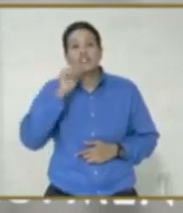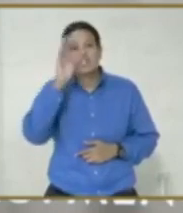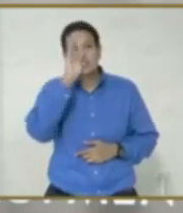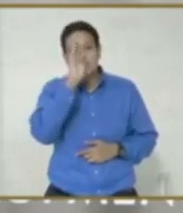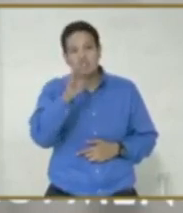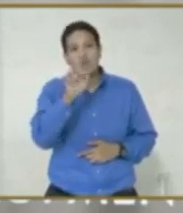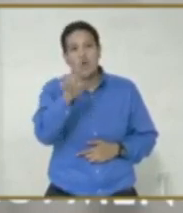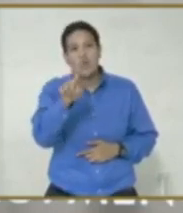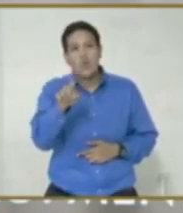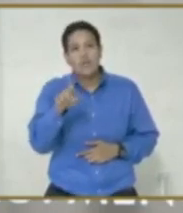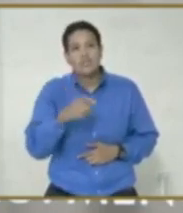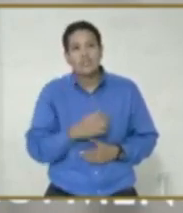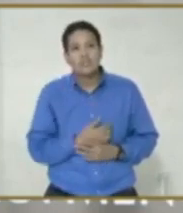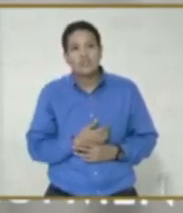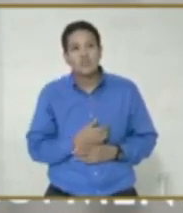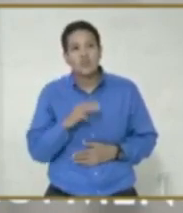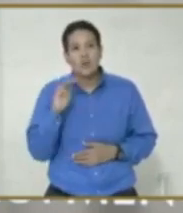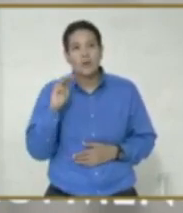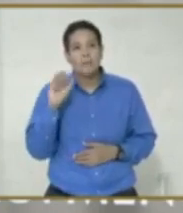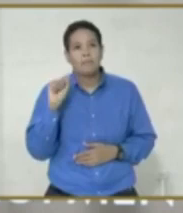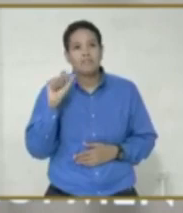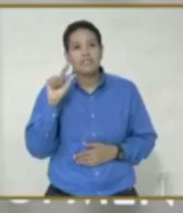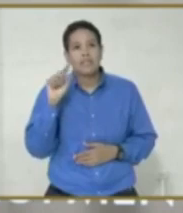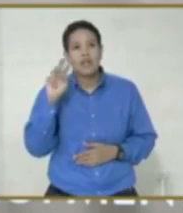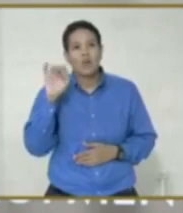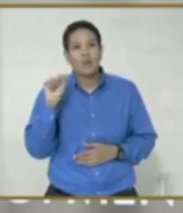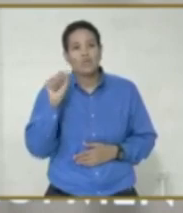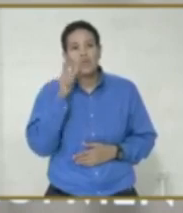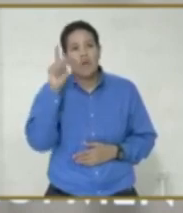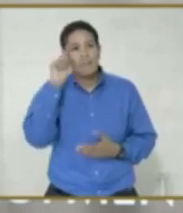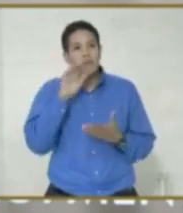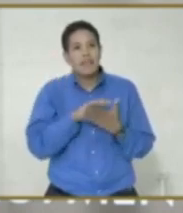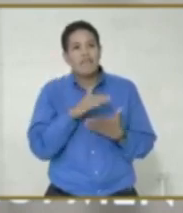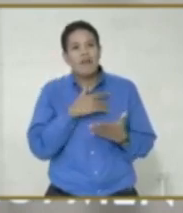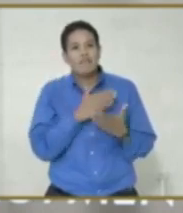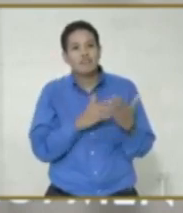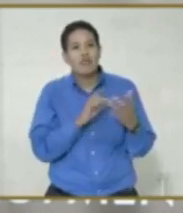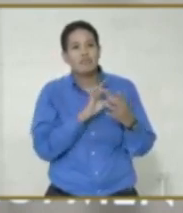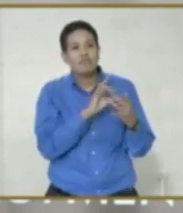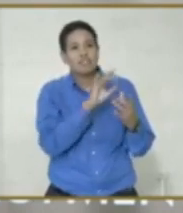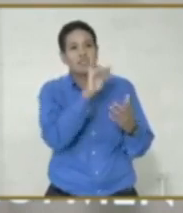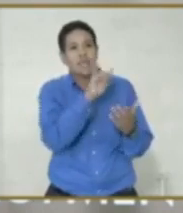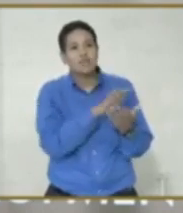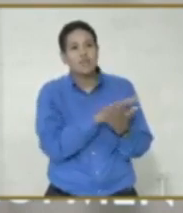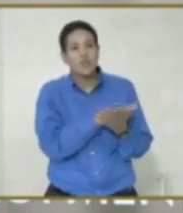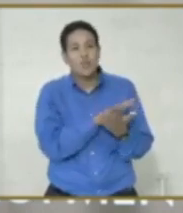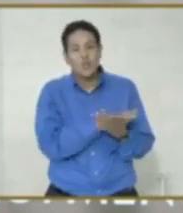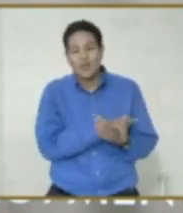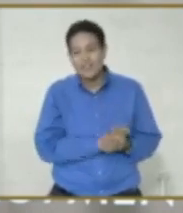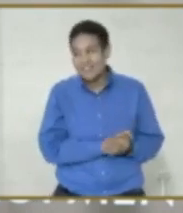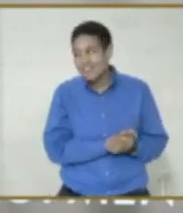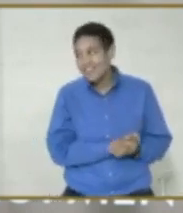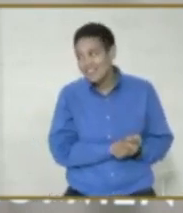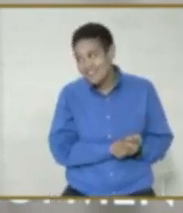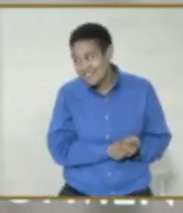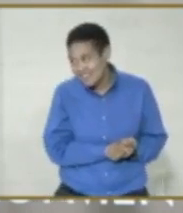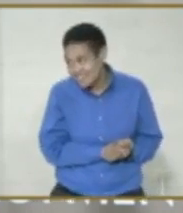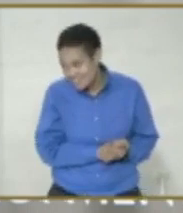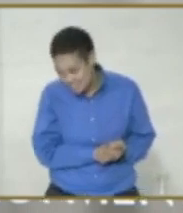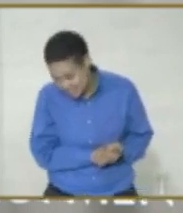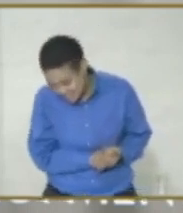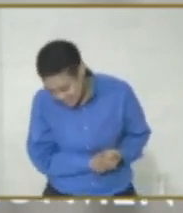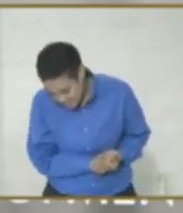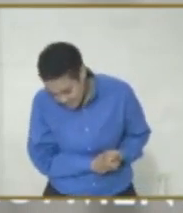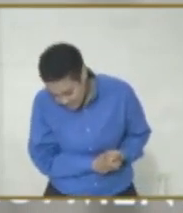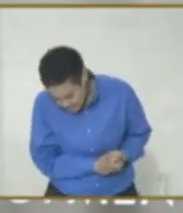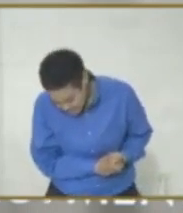question to Miss Lewis, who I believe has some relationship with that school. Barely. You know, I passed for that